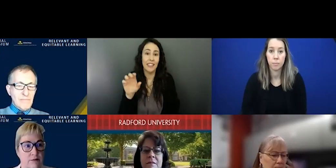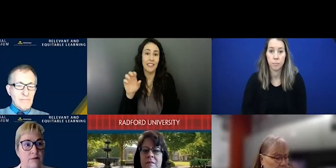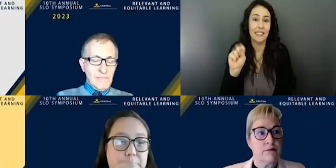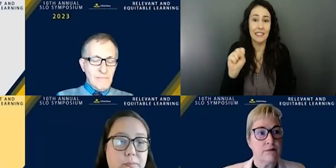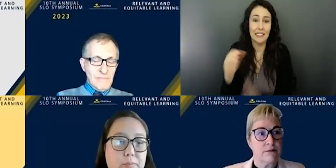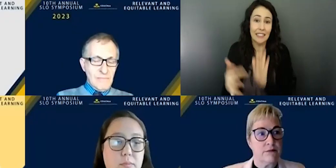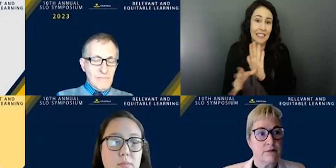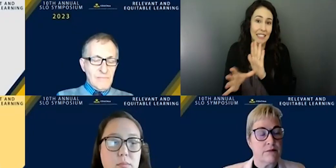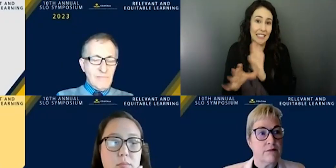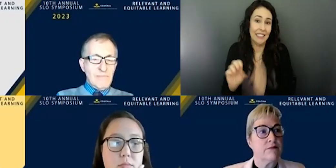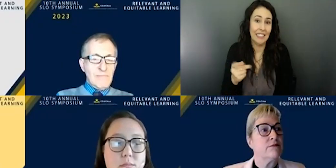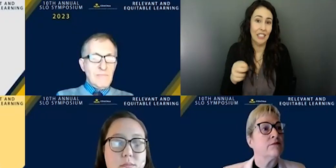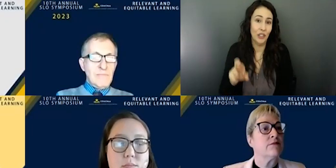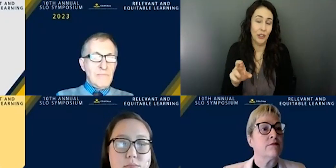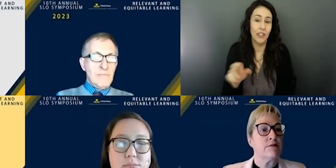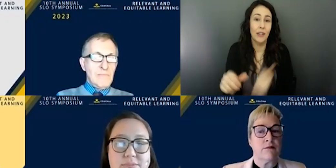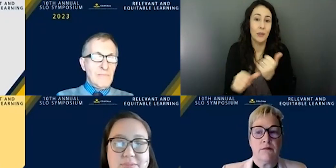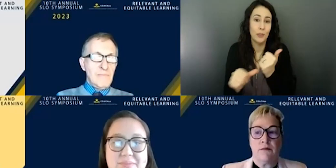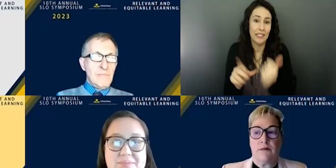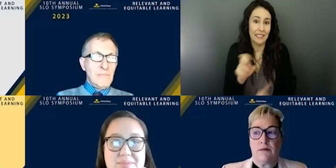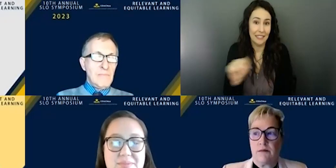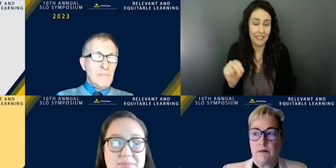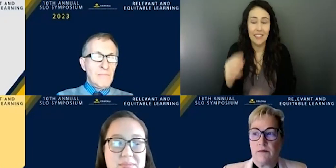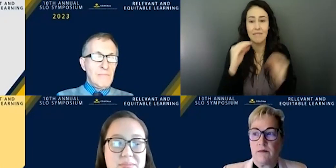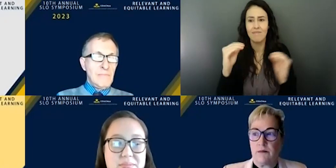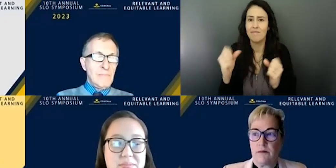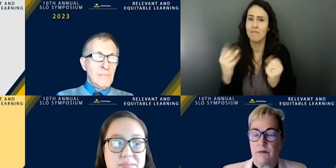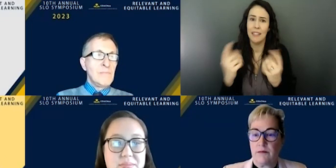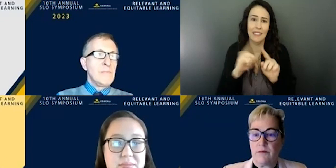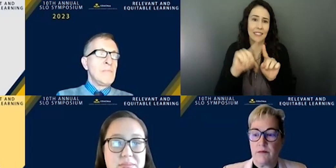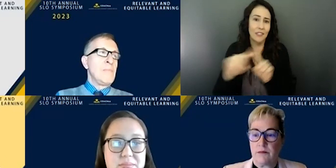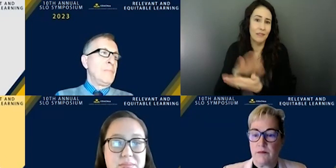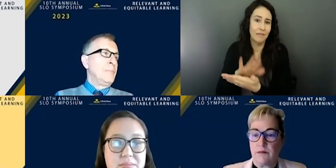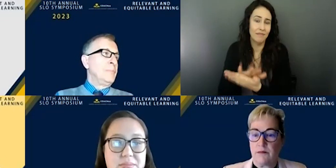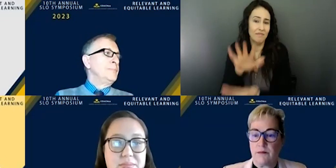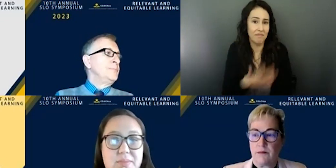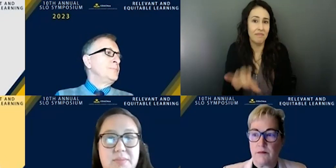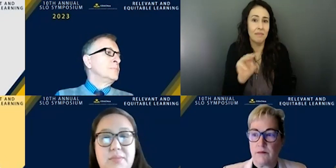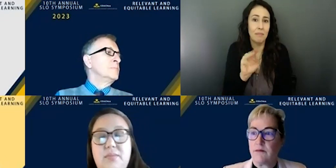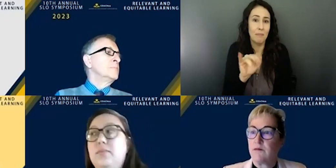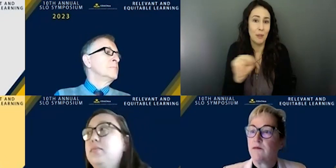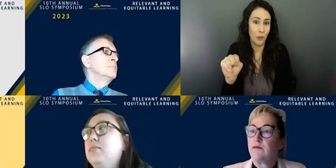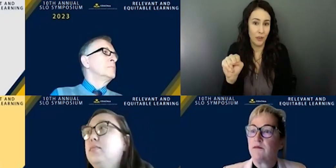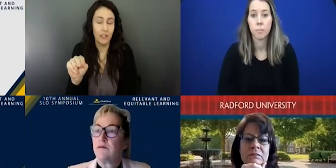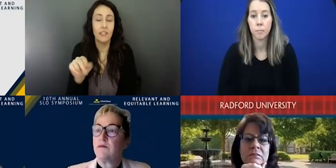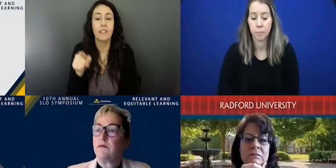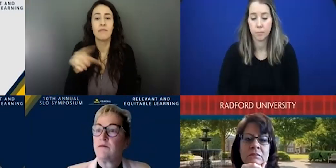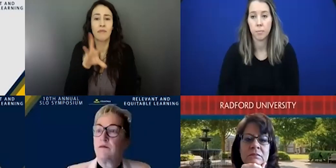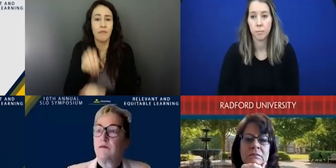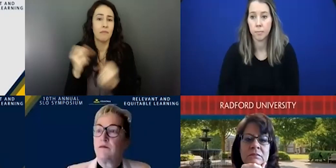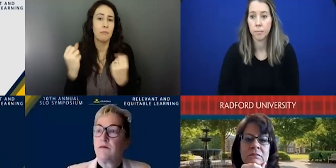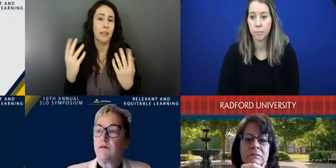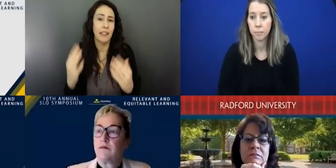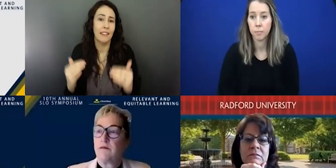at many different institutions across Minnesota. He is involved in many higher education